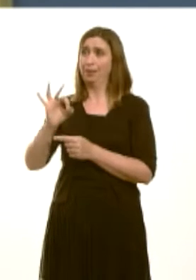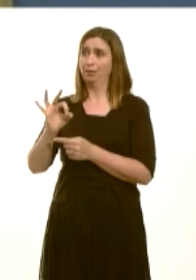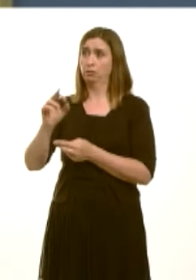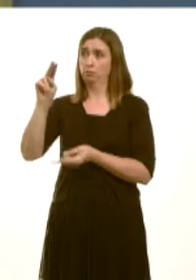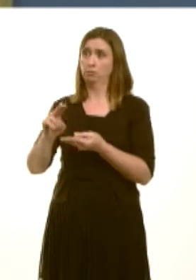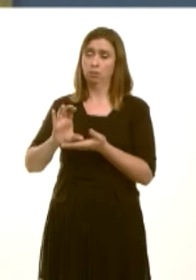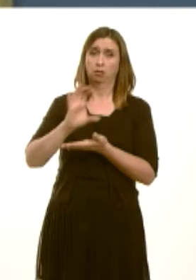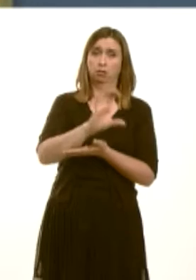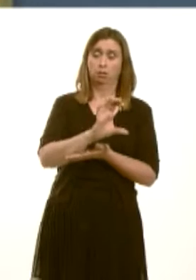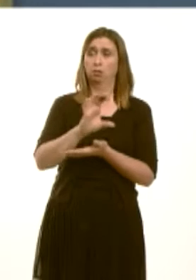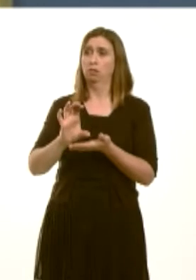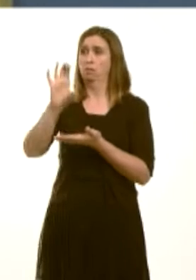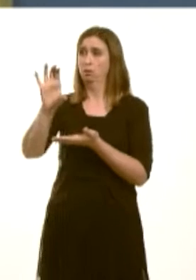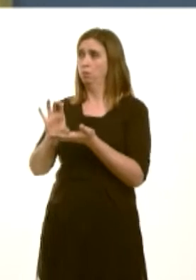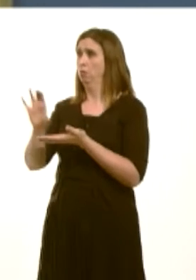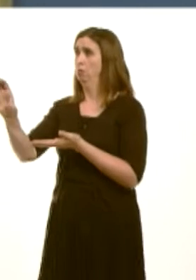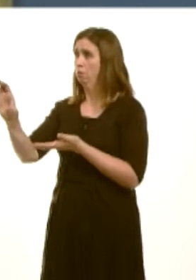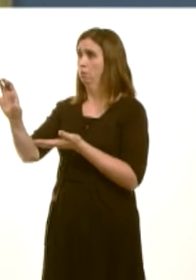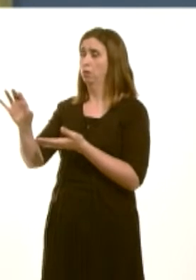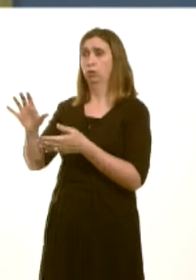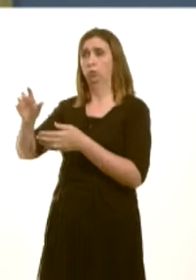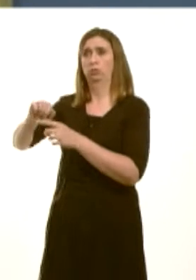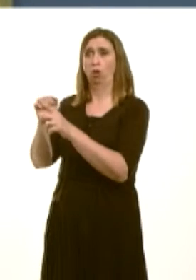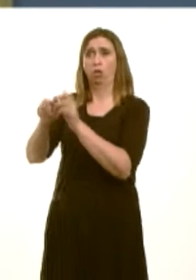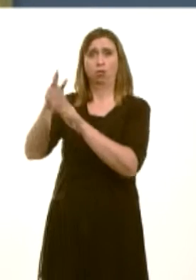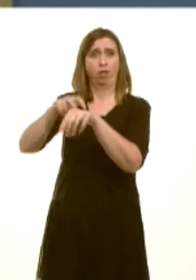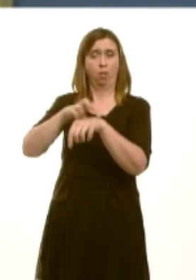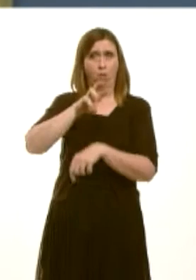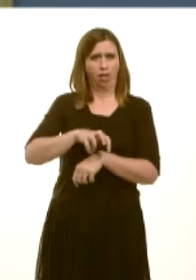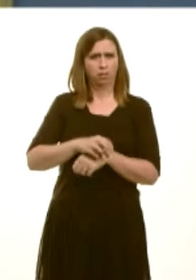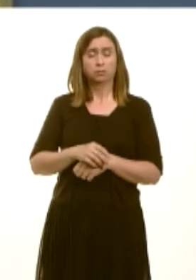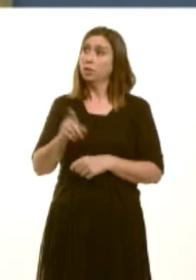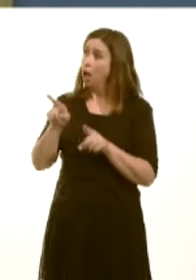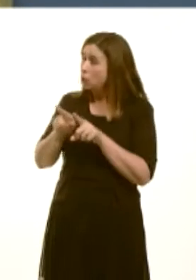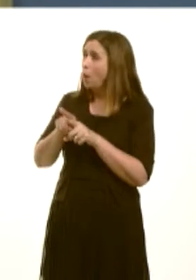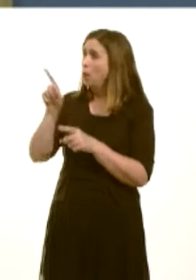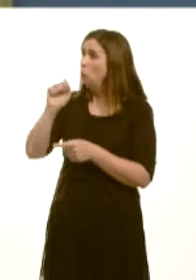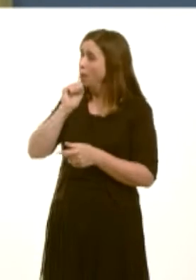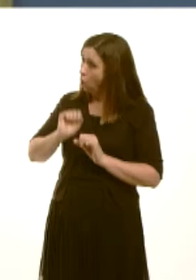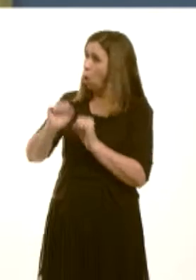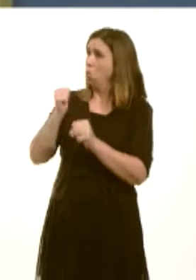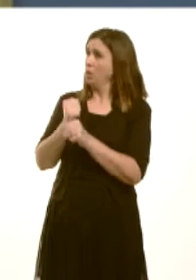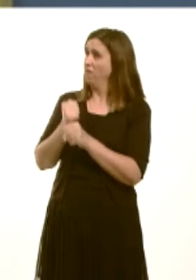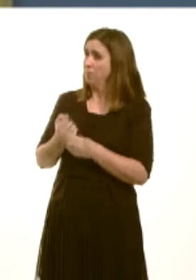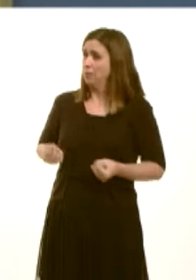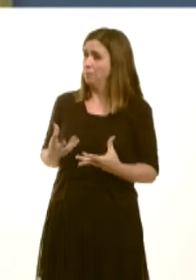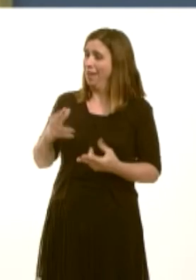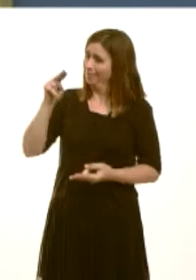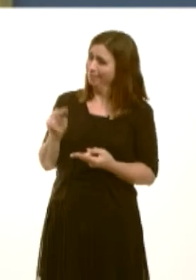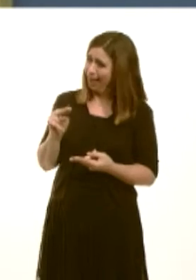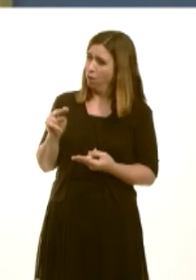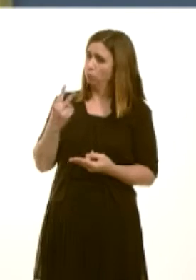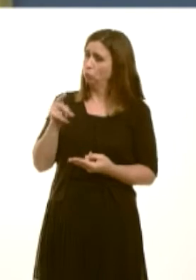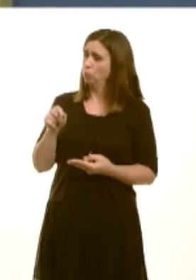a cut. And you've said recently that you support plans to cut your own government spending by between 2 and